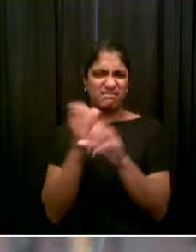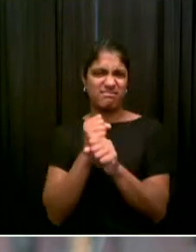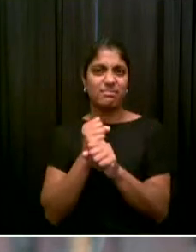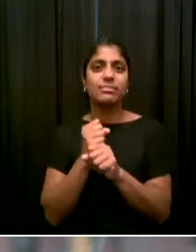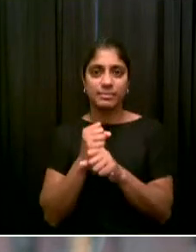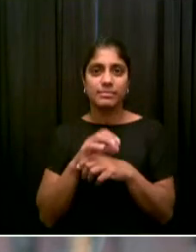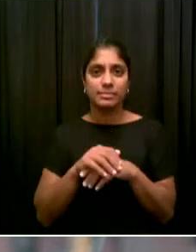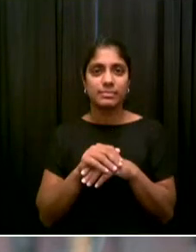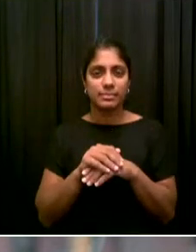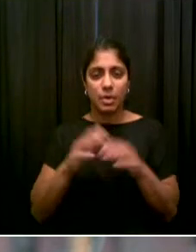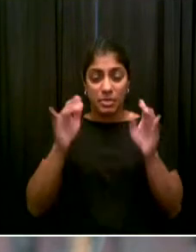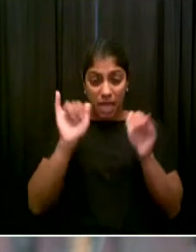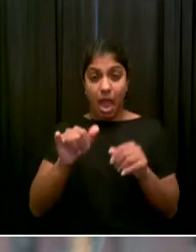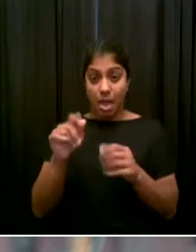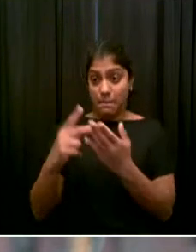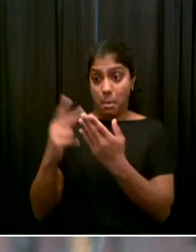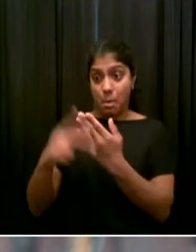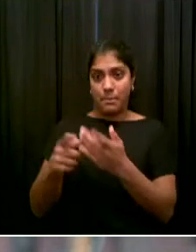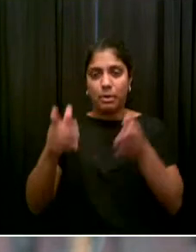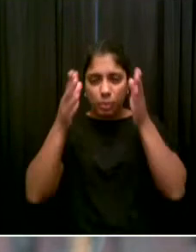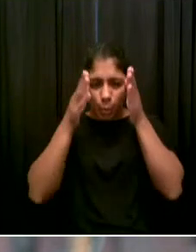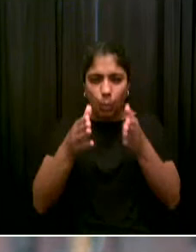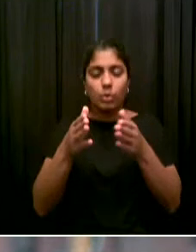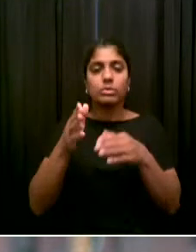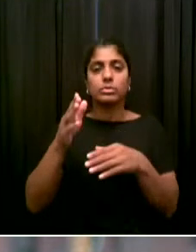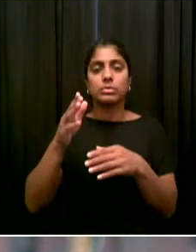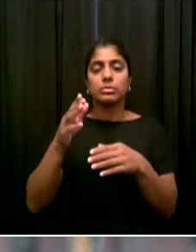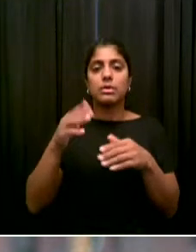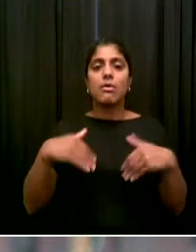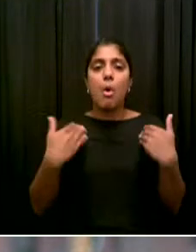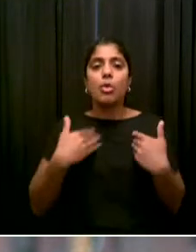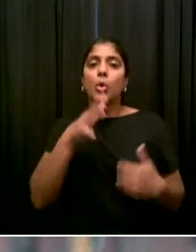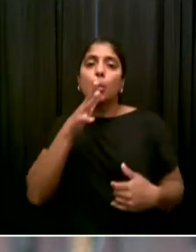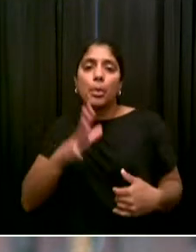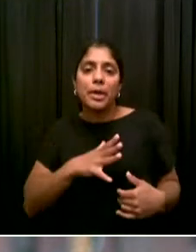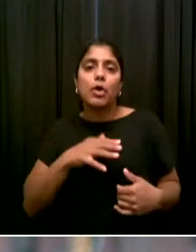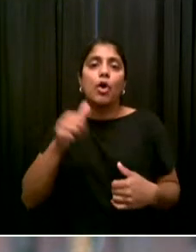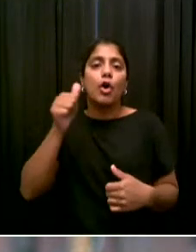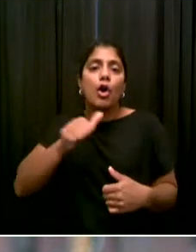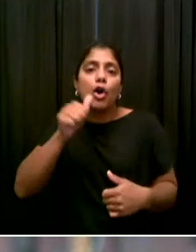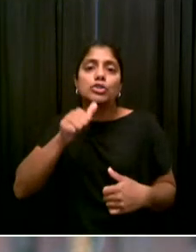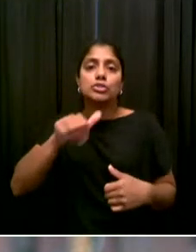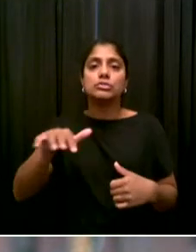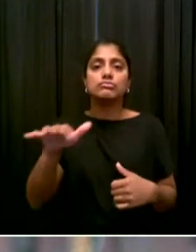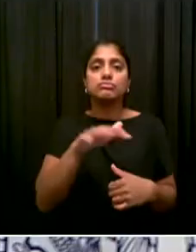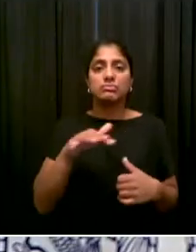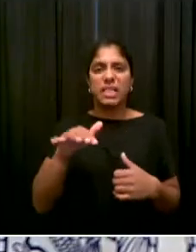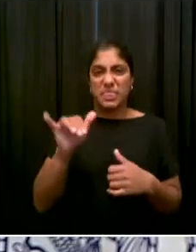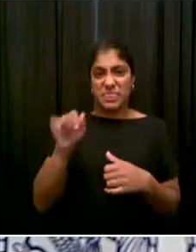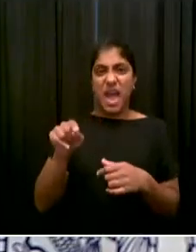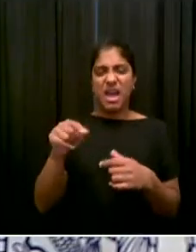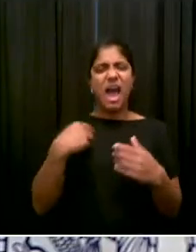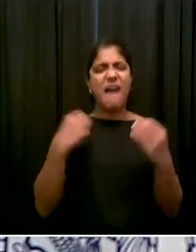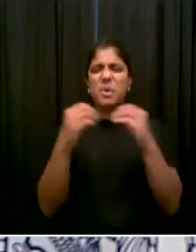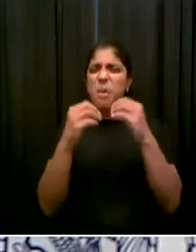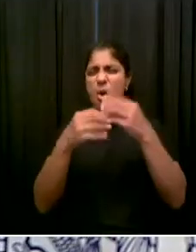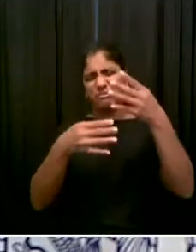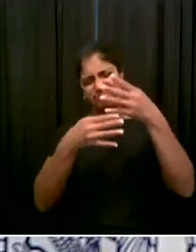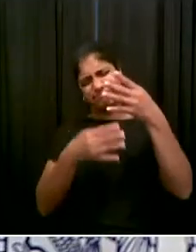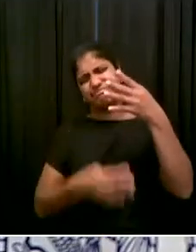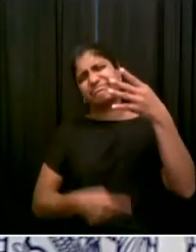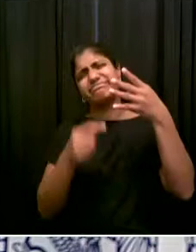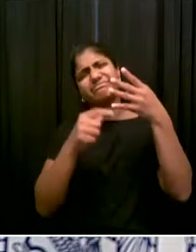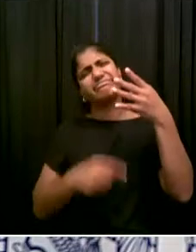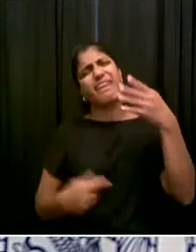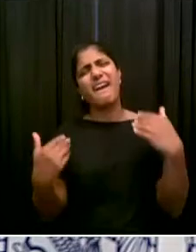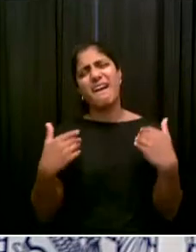productively, creatively on young people. I want you to hear from Commissioner Shea in a moment, but first, a video NYPD put together to illustrate